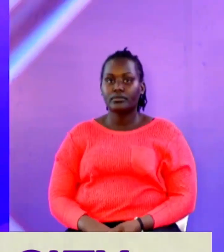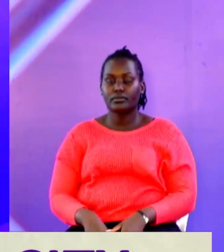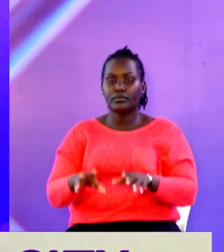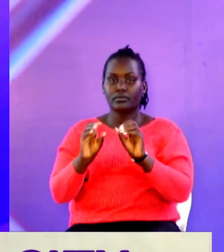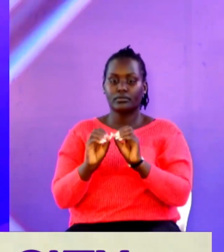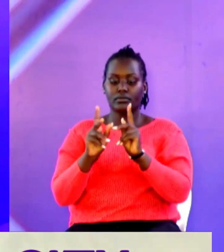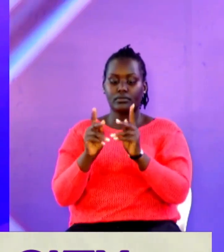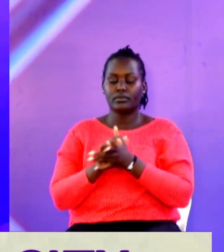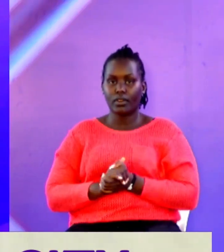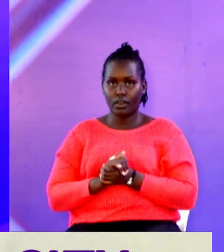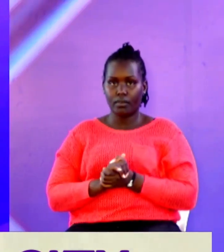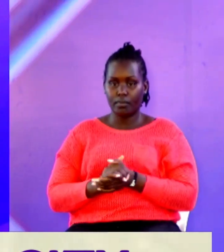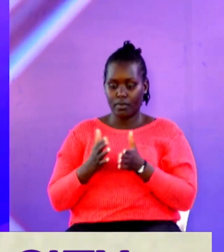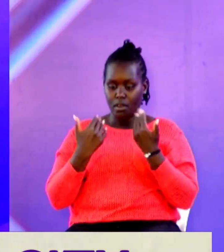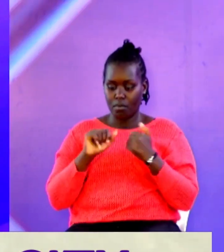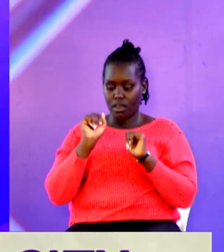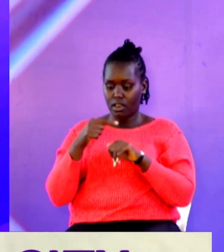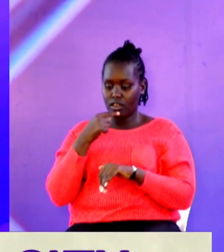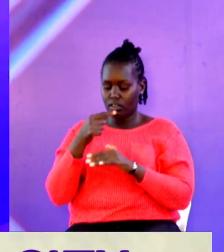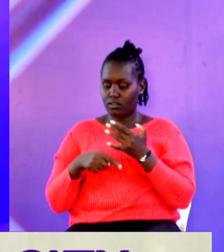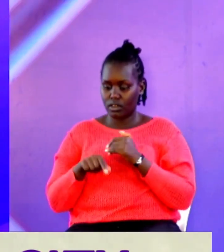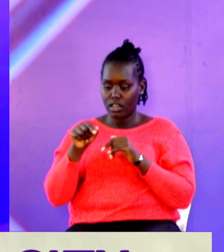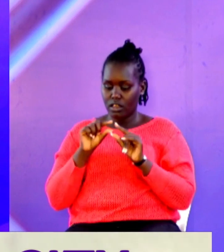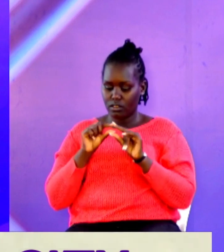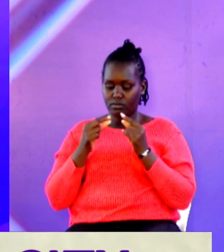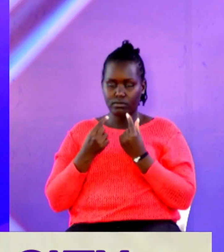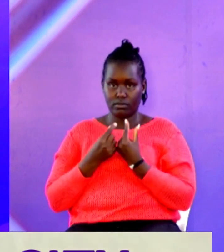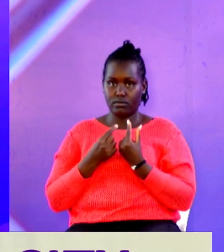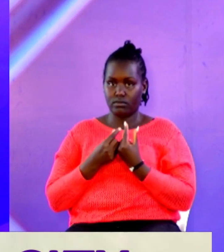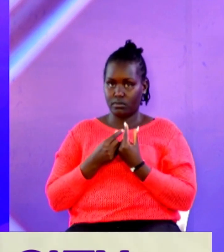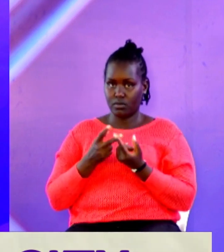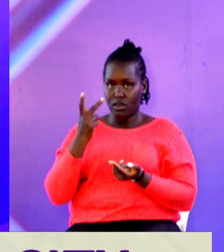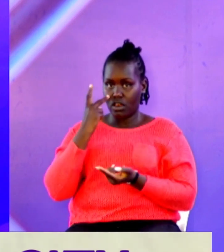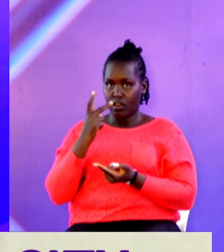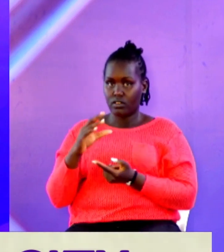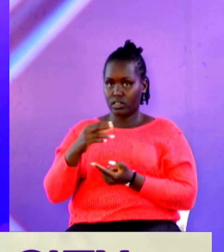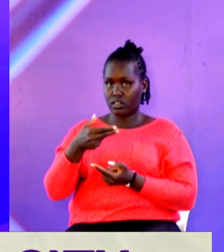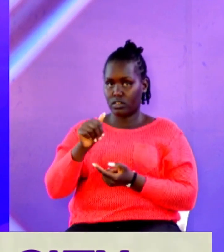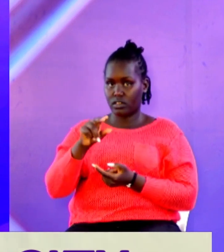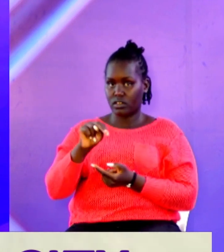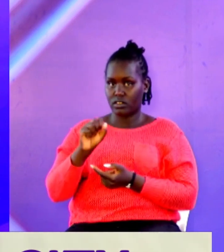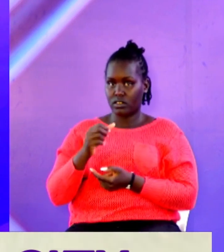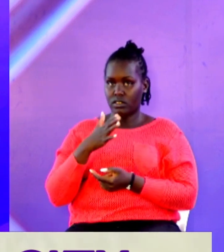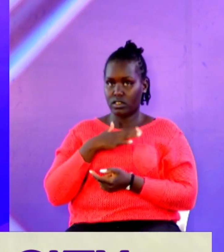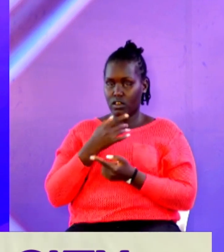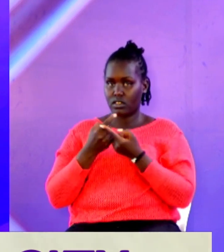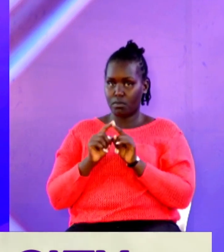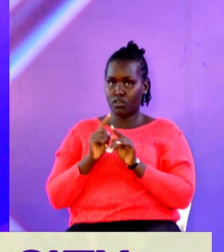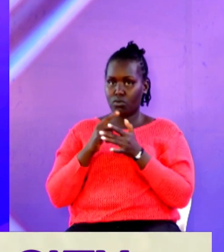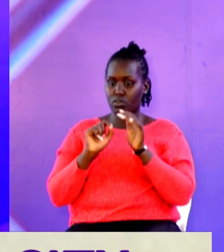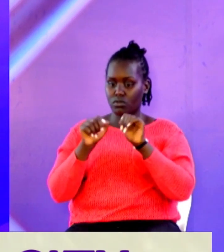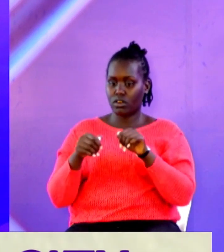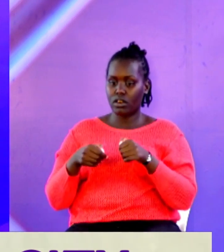Okay, me, I can say in this group, I don't see our chance, but what we can try